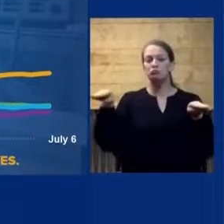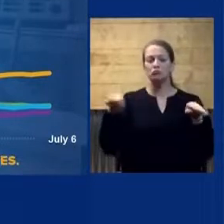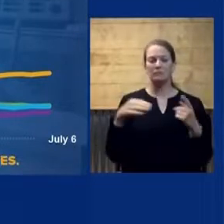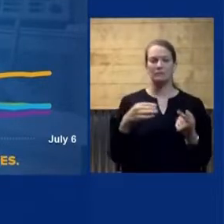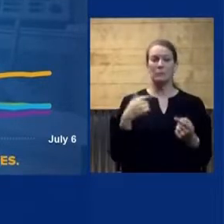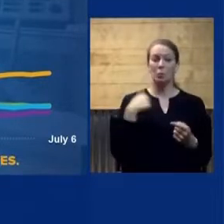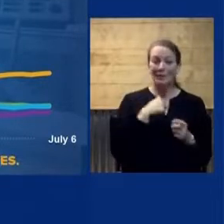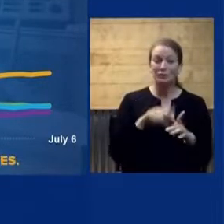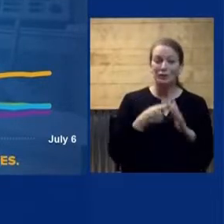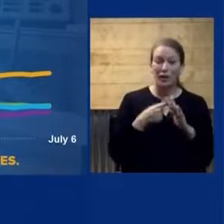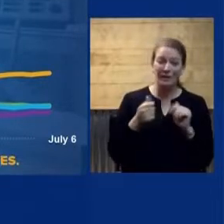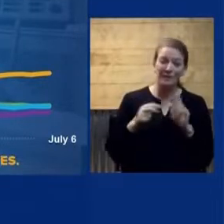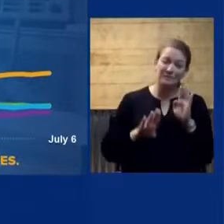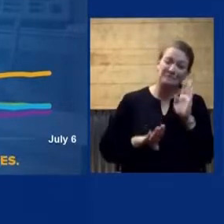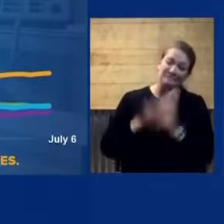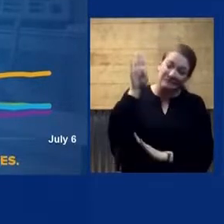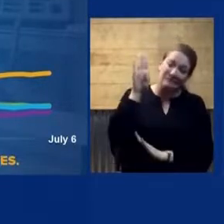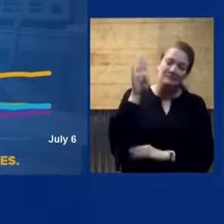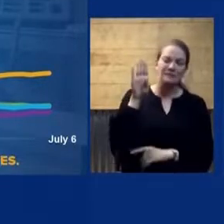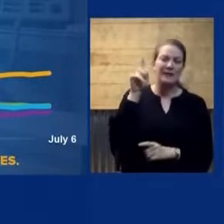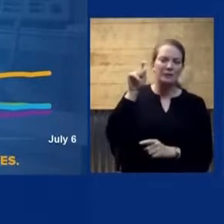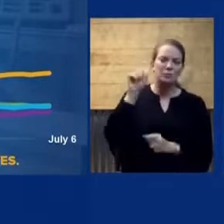start where we started.